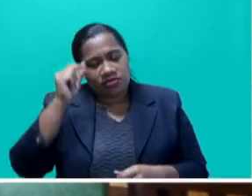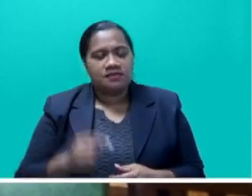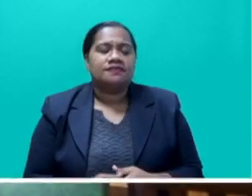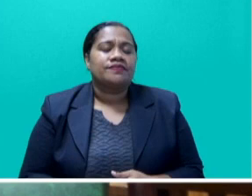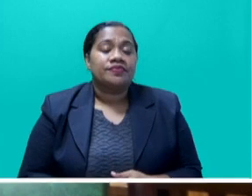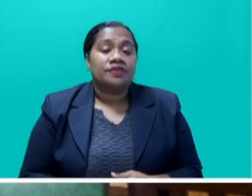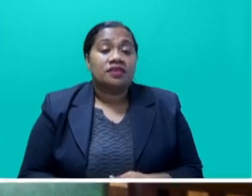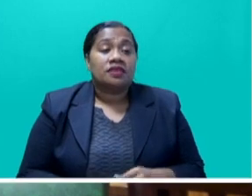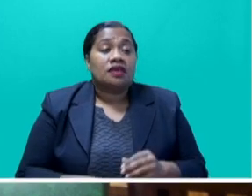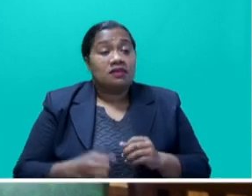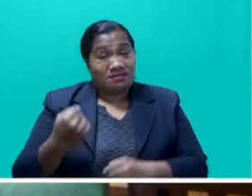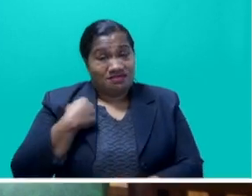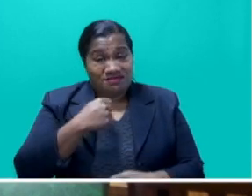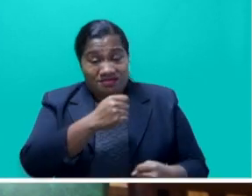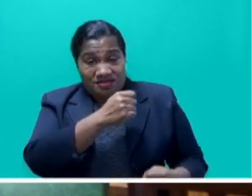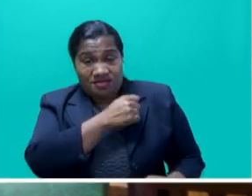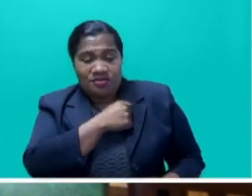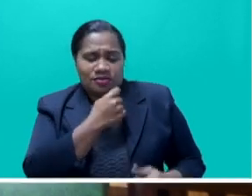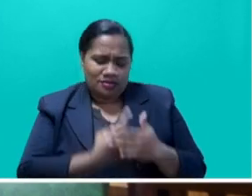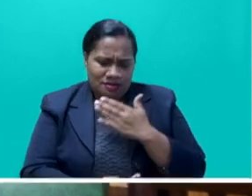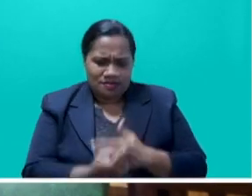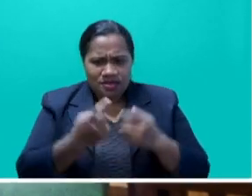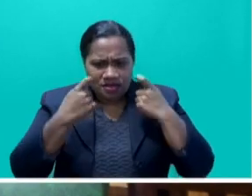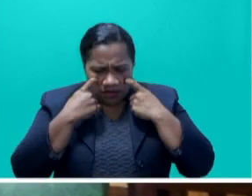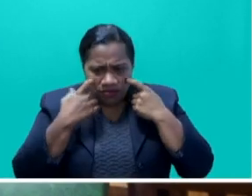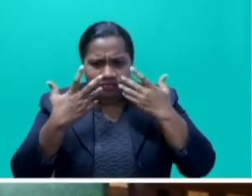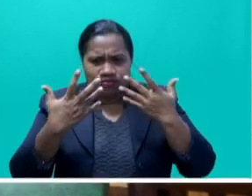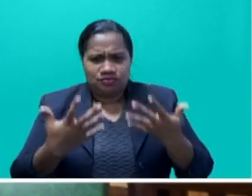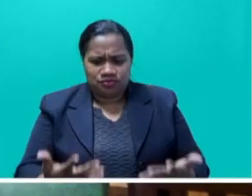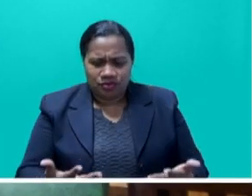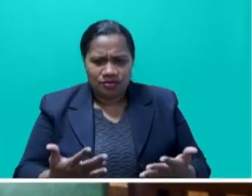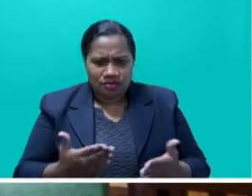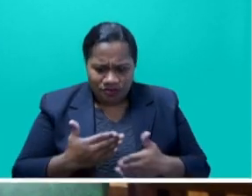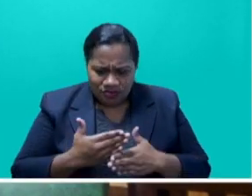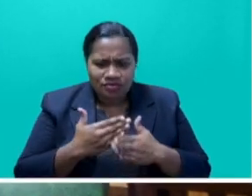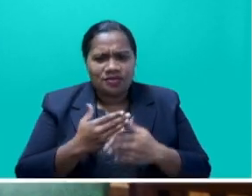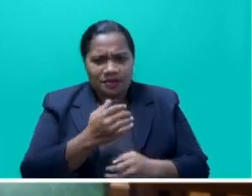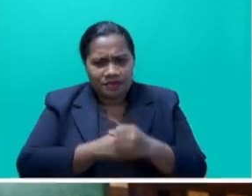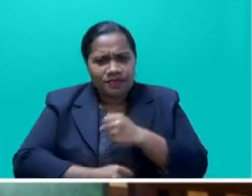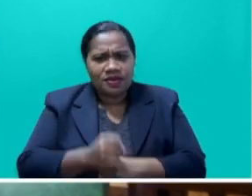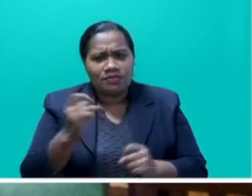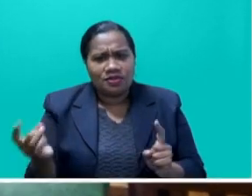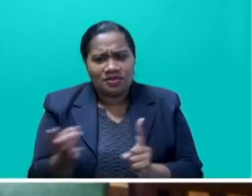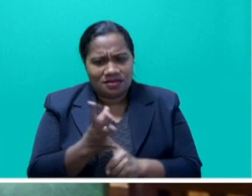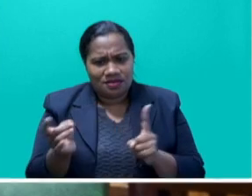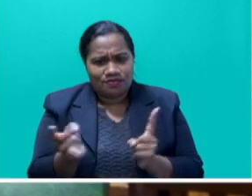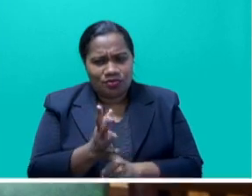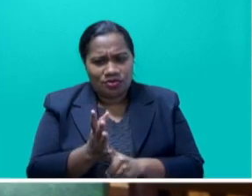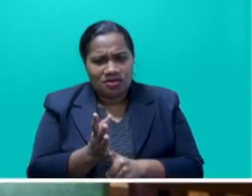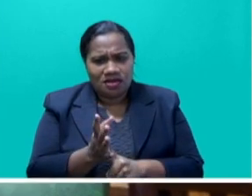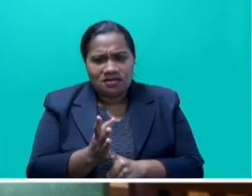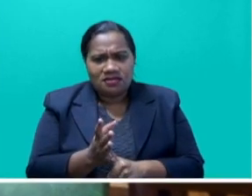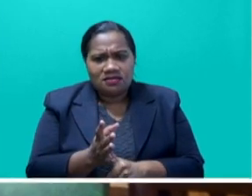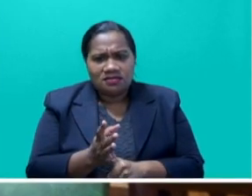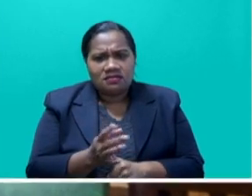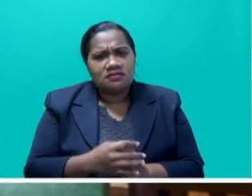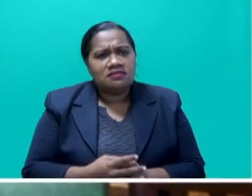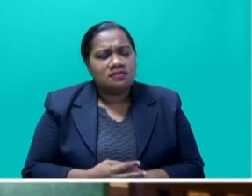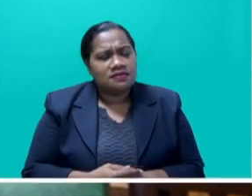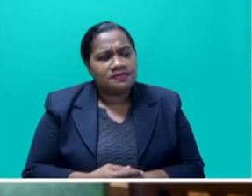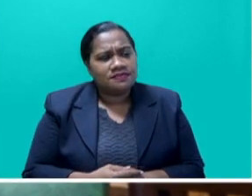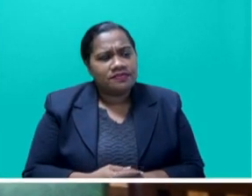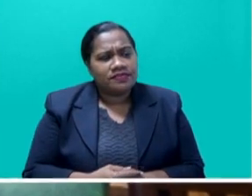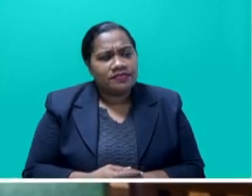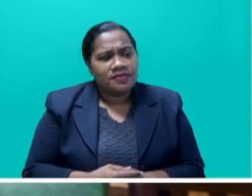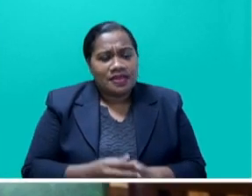RFMF have demonstrated its ability to become the key defence instrument in Fiji's arsenal, particularly during times of